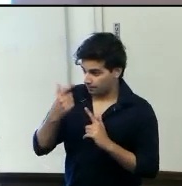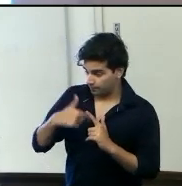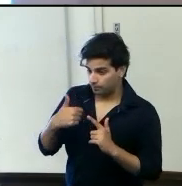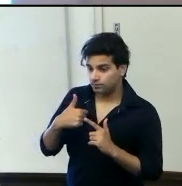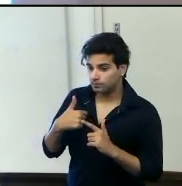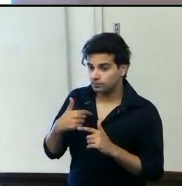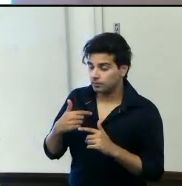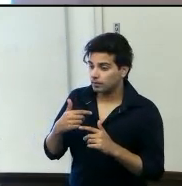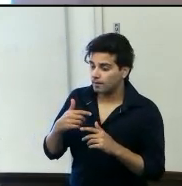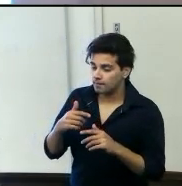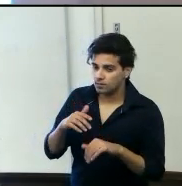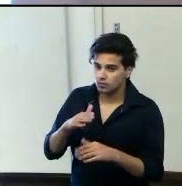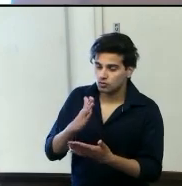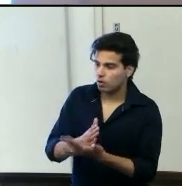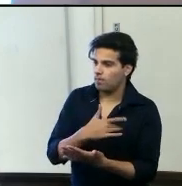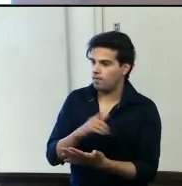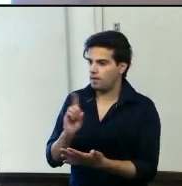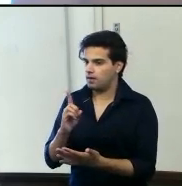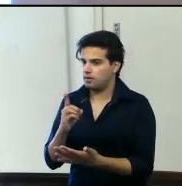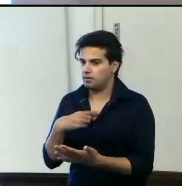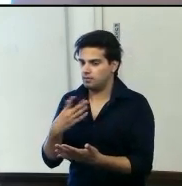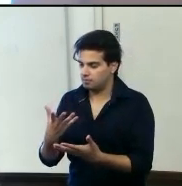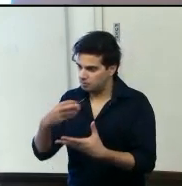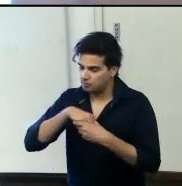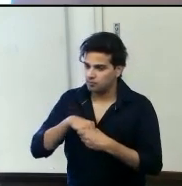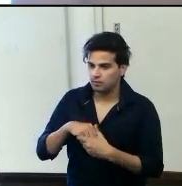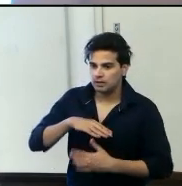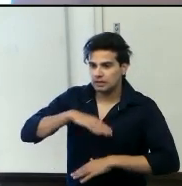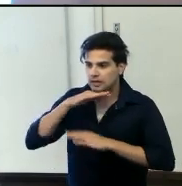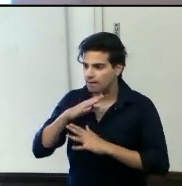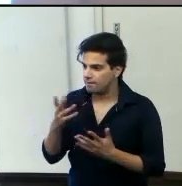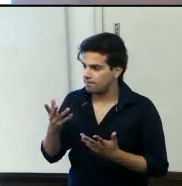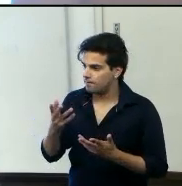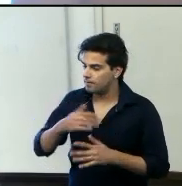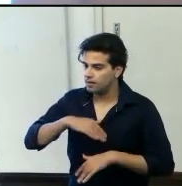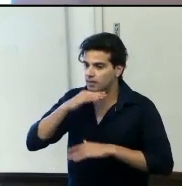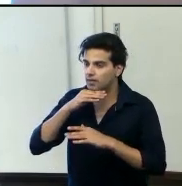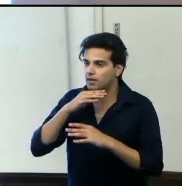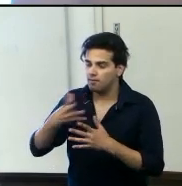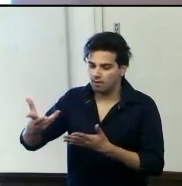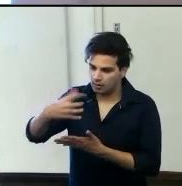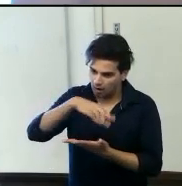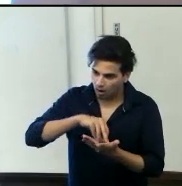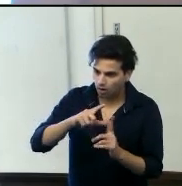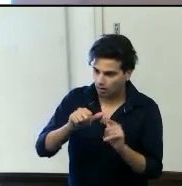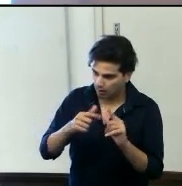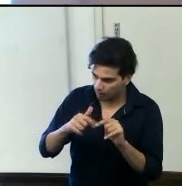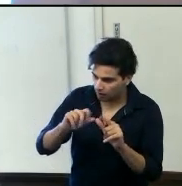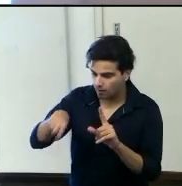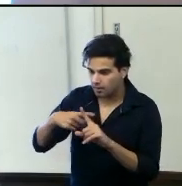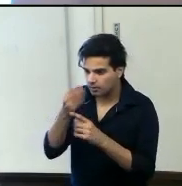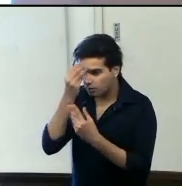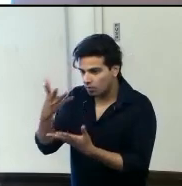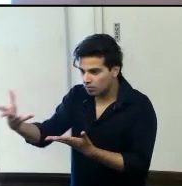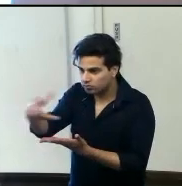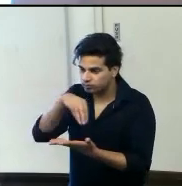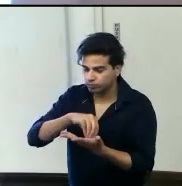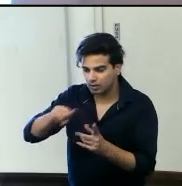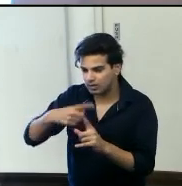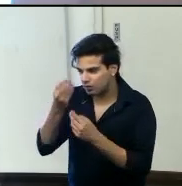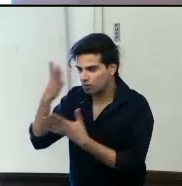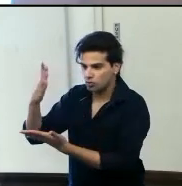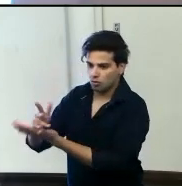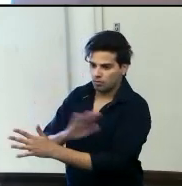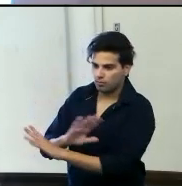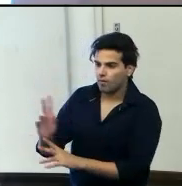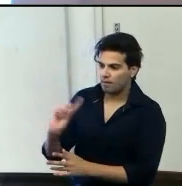tap where I have to stop and where I can bring in enough data or information and where I can not give the information. And also depending